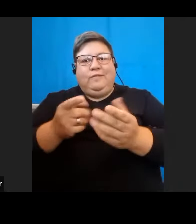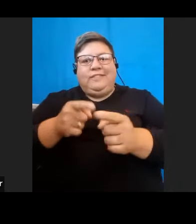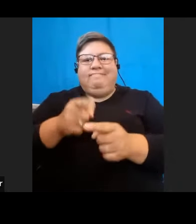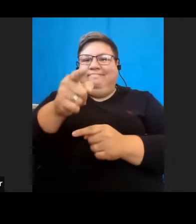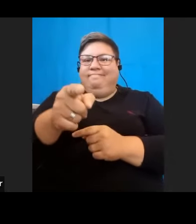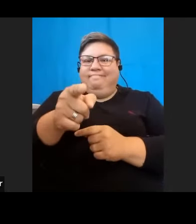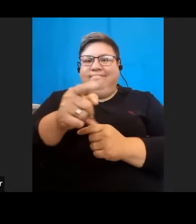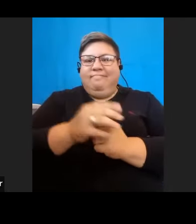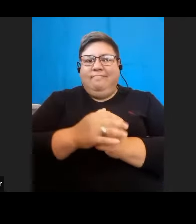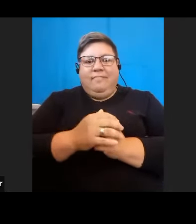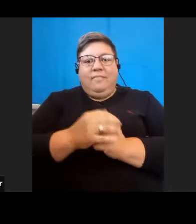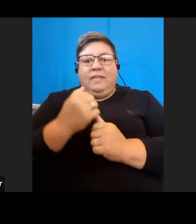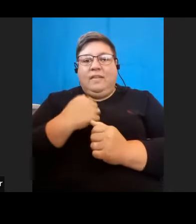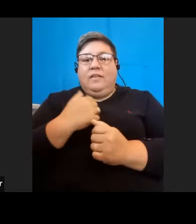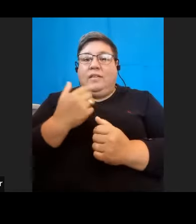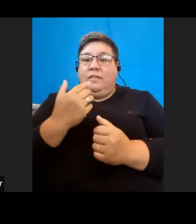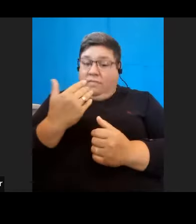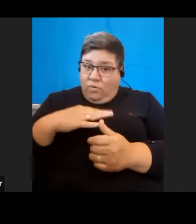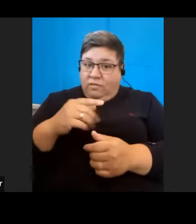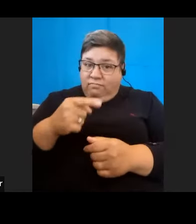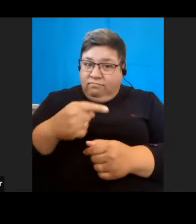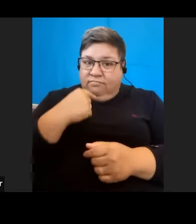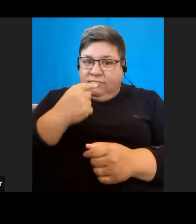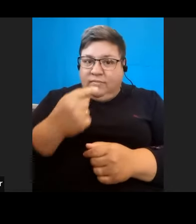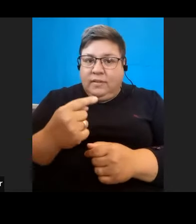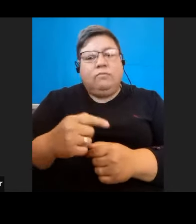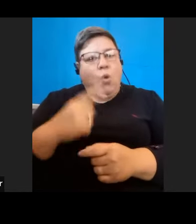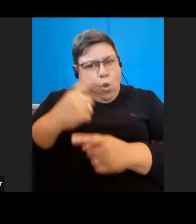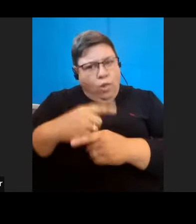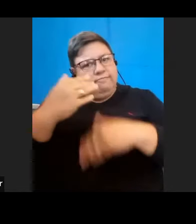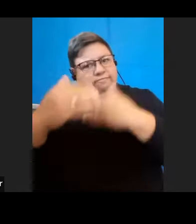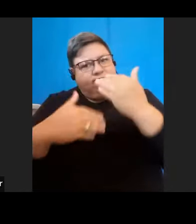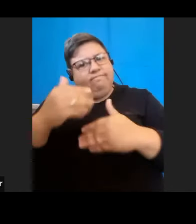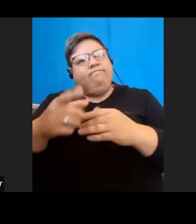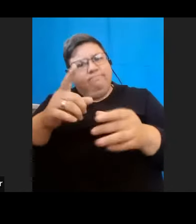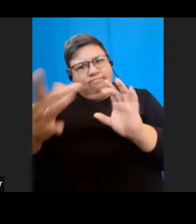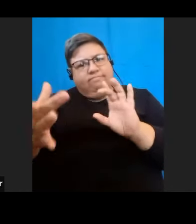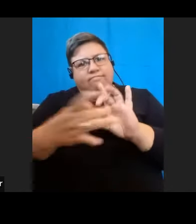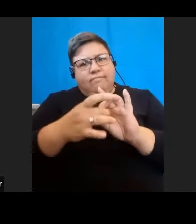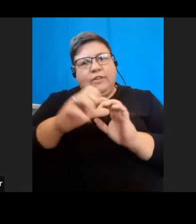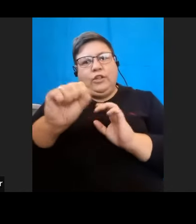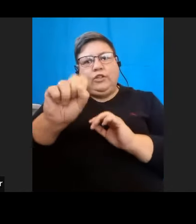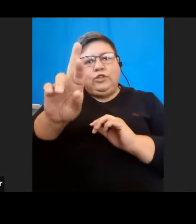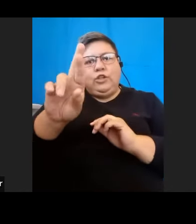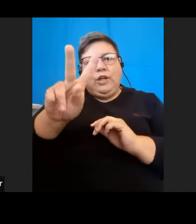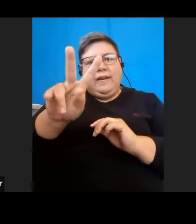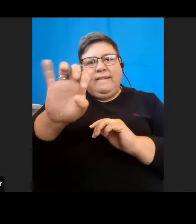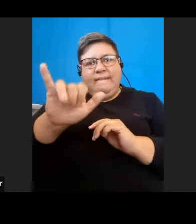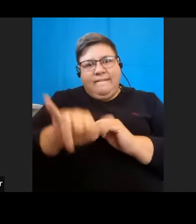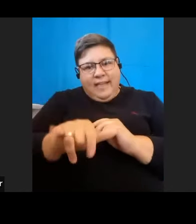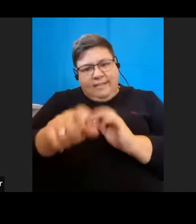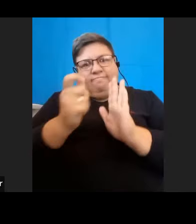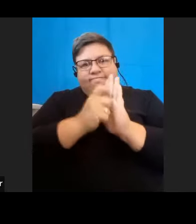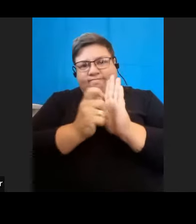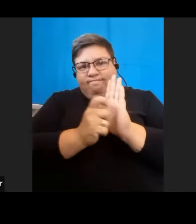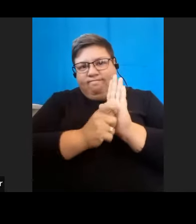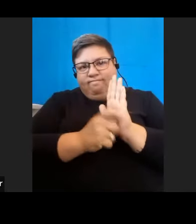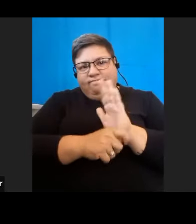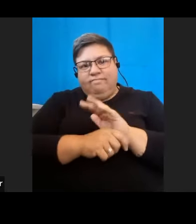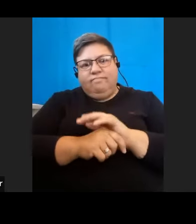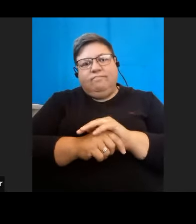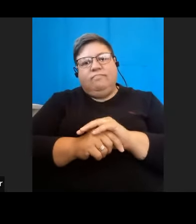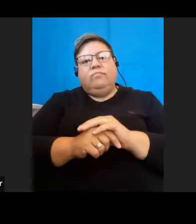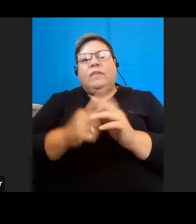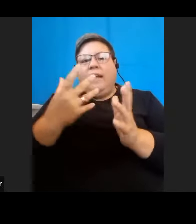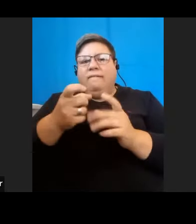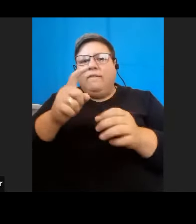Therefore, I encourage you to please participate in the survey that you will receive shortly. And also all inquiries